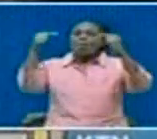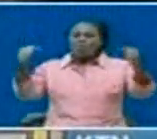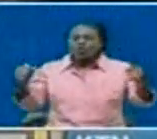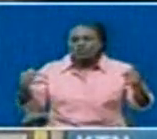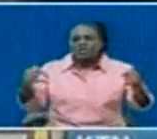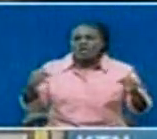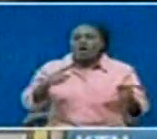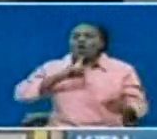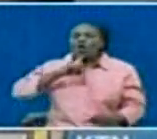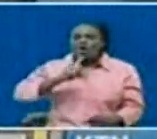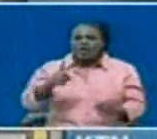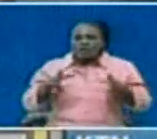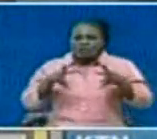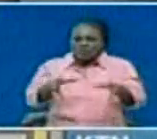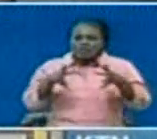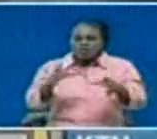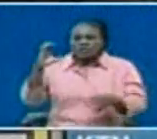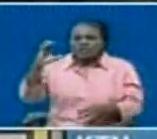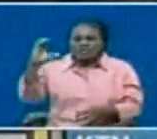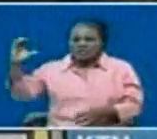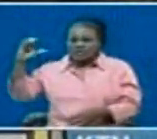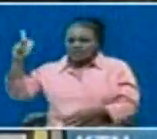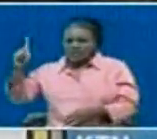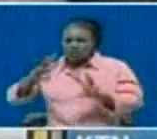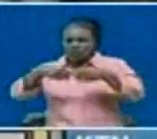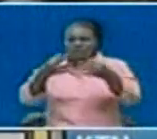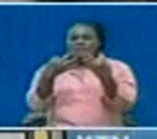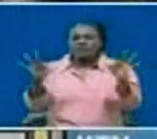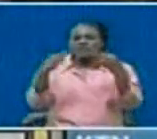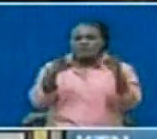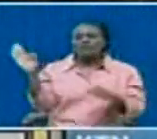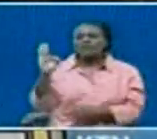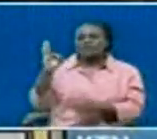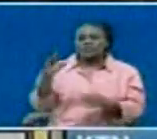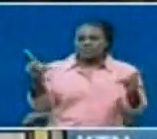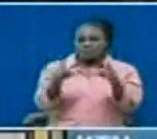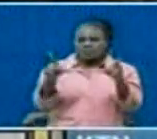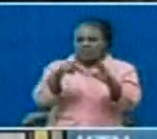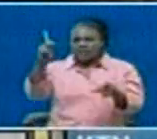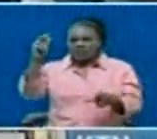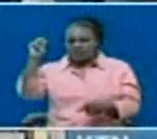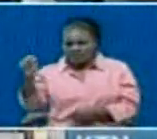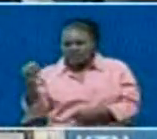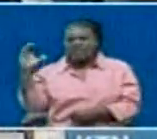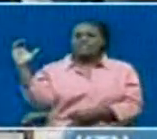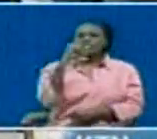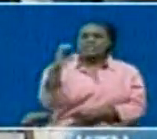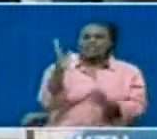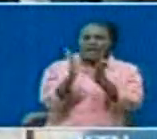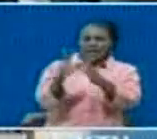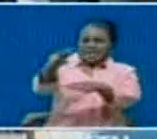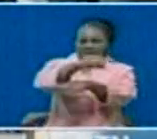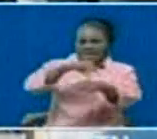Appeals orders compelling the Communication Authority of Kenya to issue free digital broadcasting licenses to KTN, Citizen and